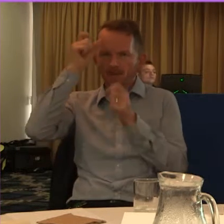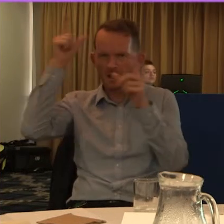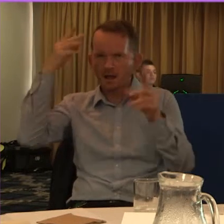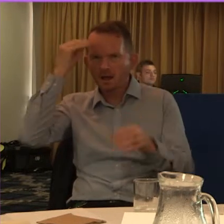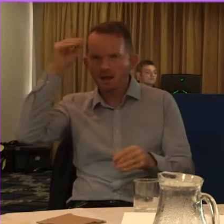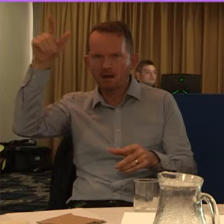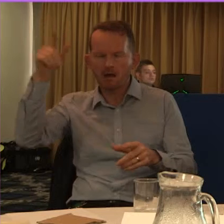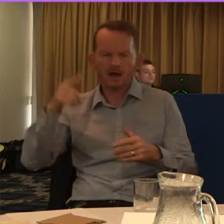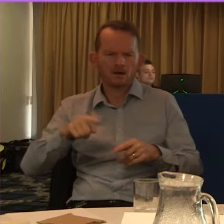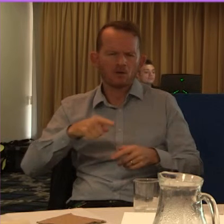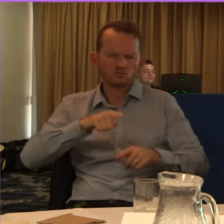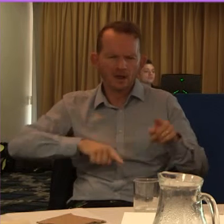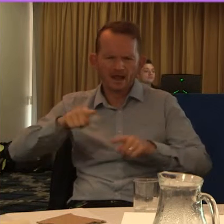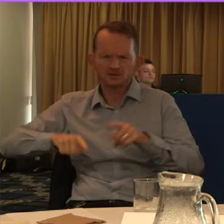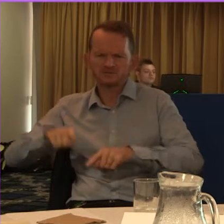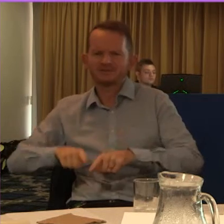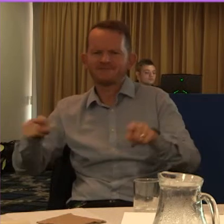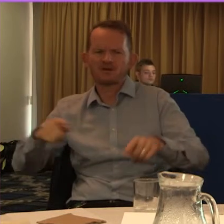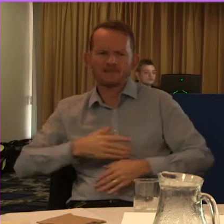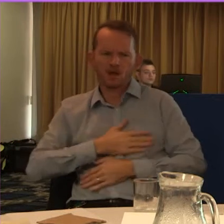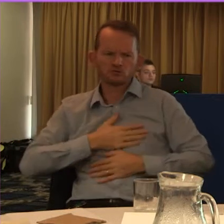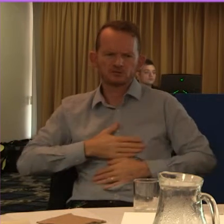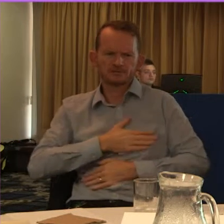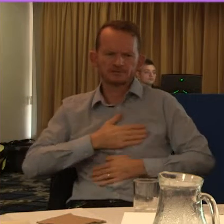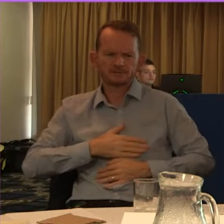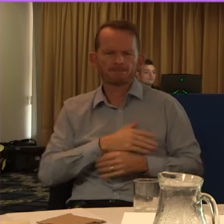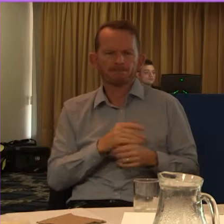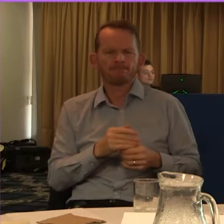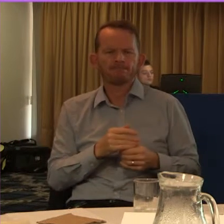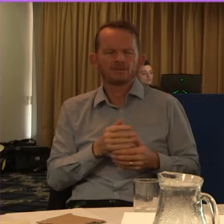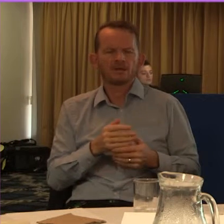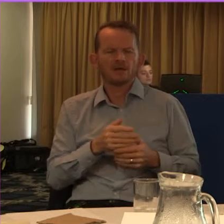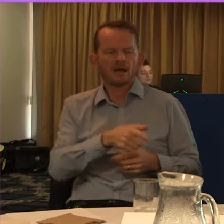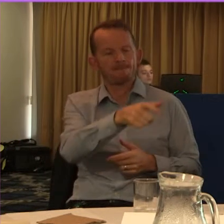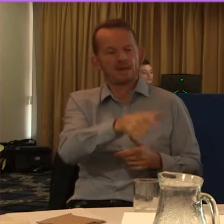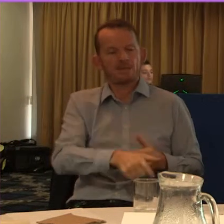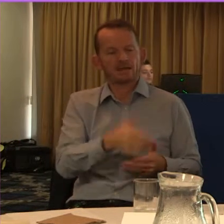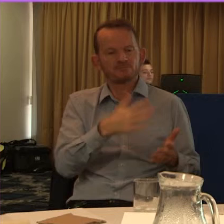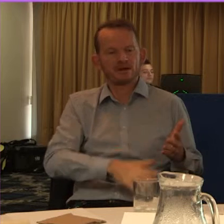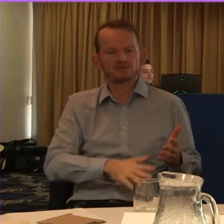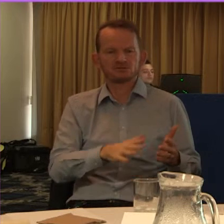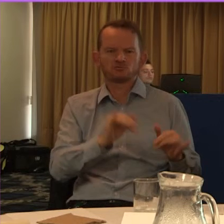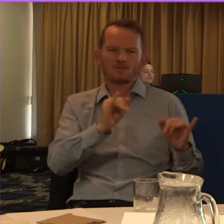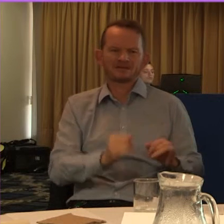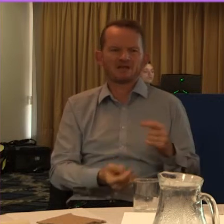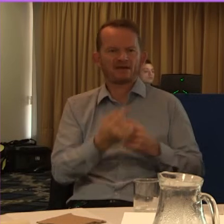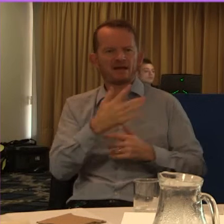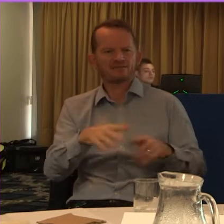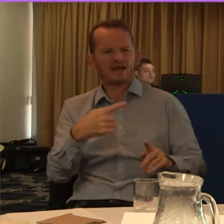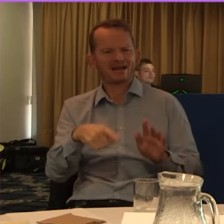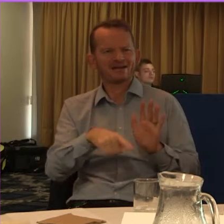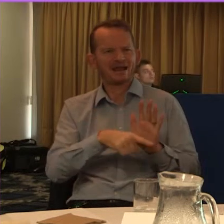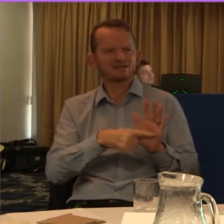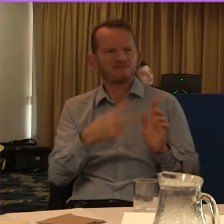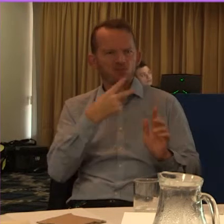had, amongst a range of other emotions. And also people who've experienced a traumatic event can have a negative view of themselves and